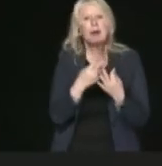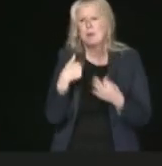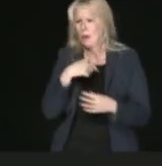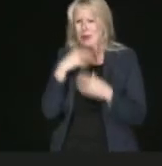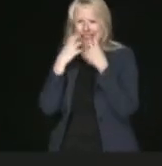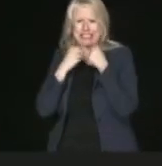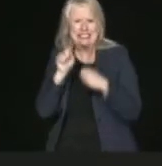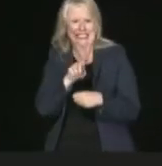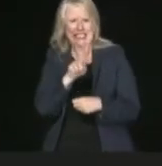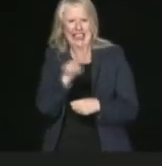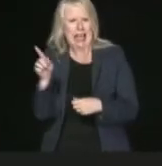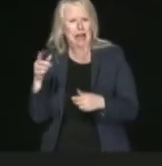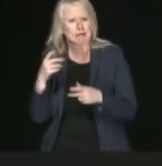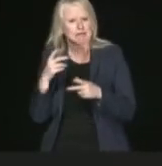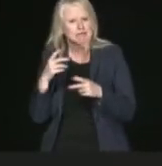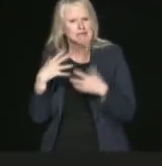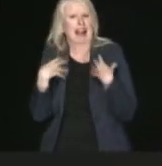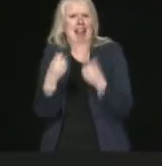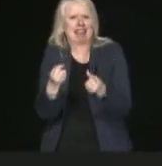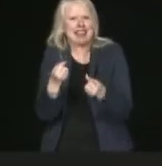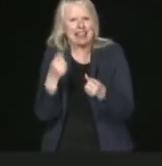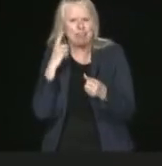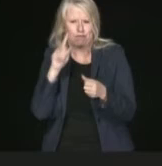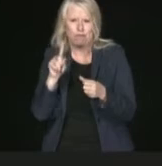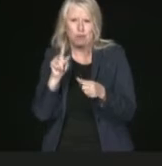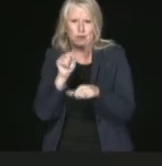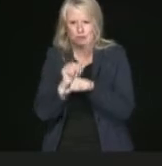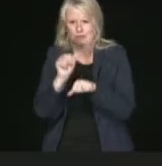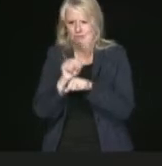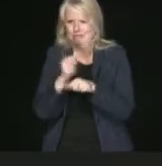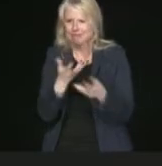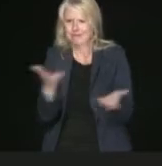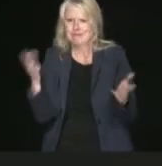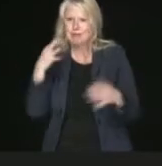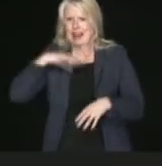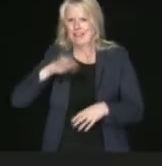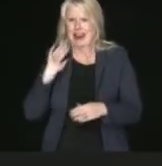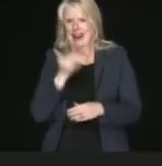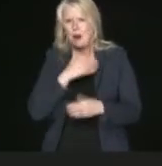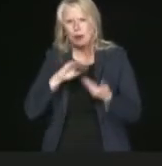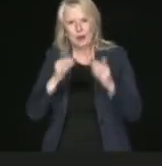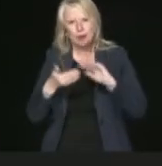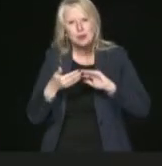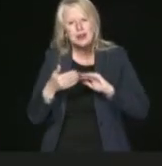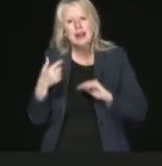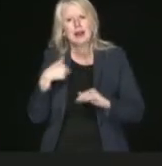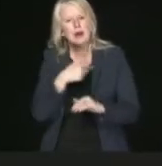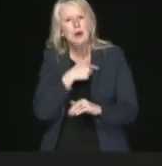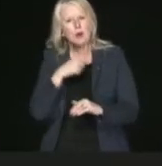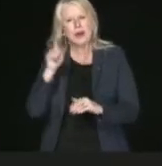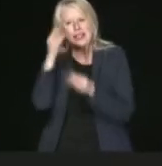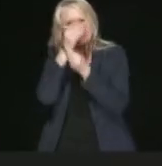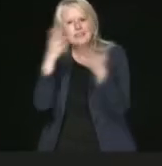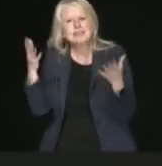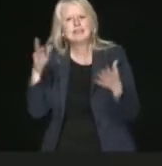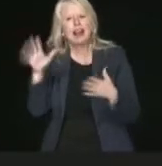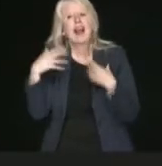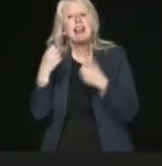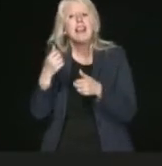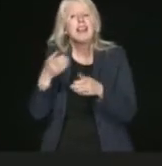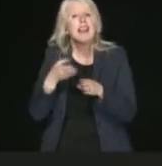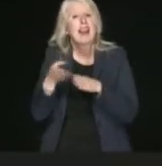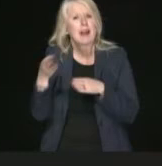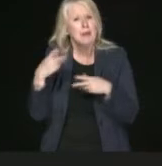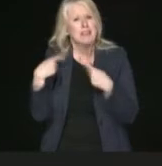them to be able to stay healthy for the benefit of our entire community. But we also need them to know that we have